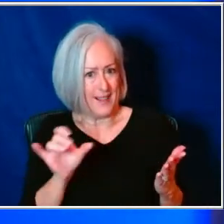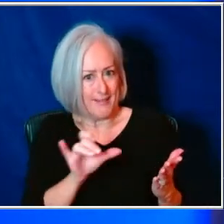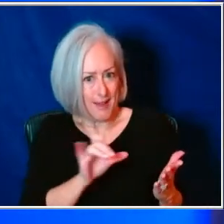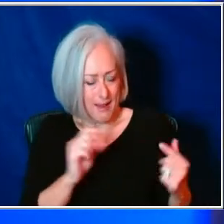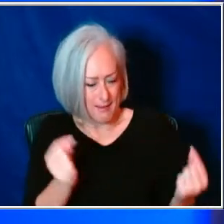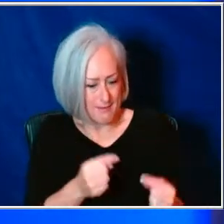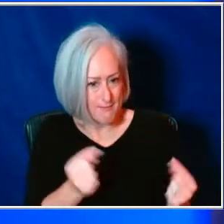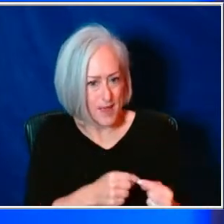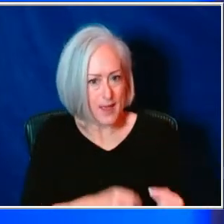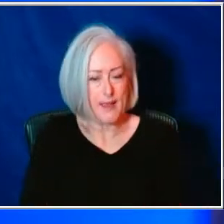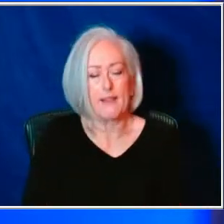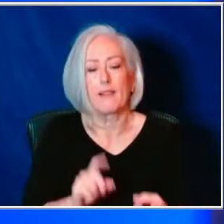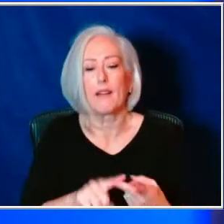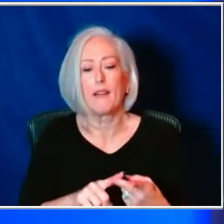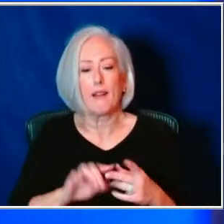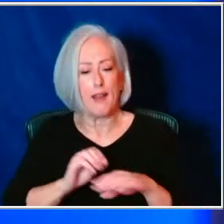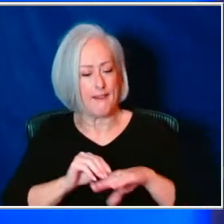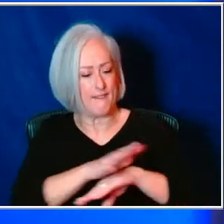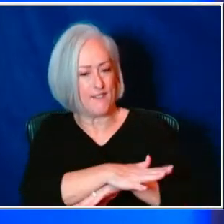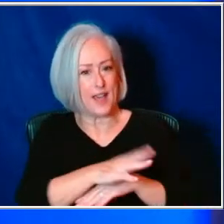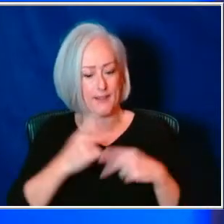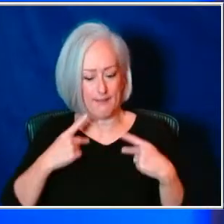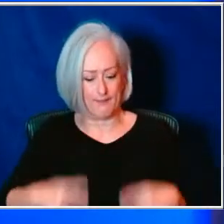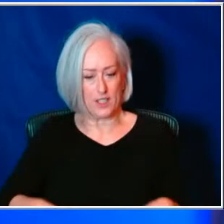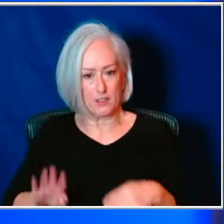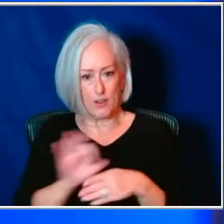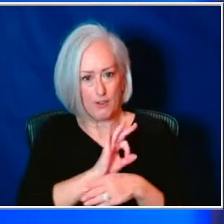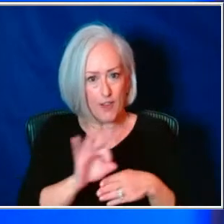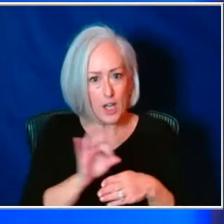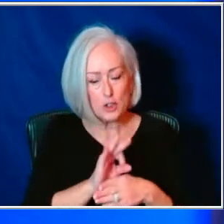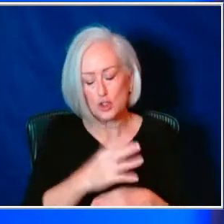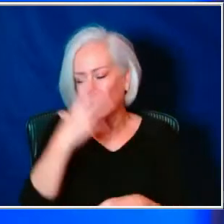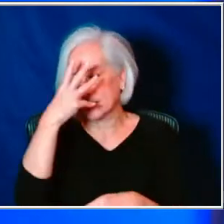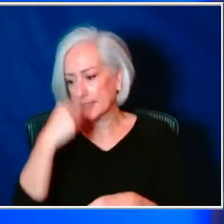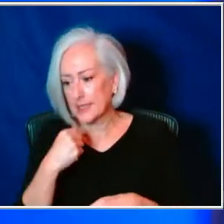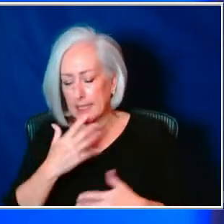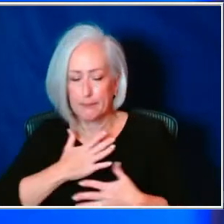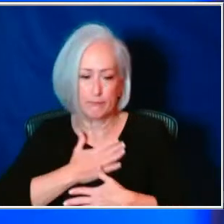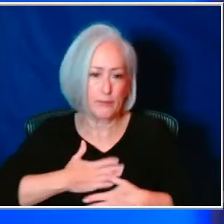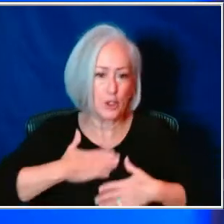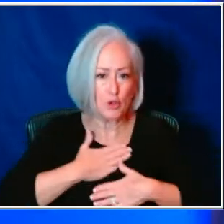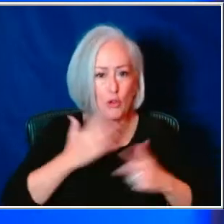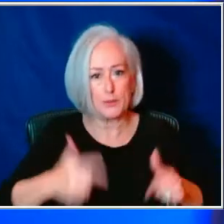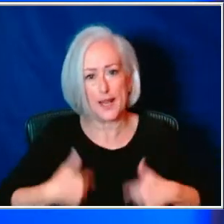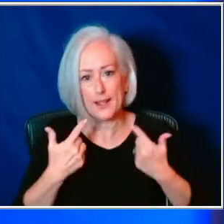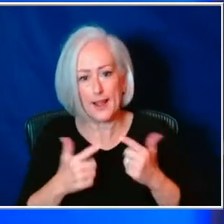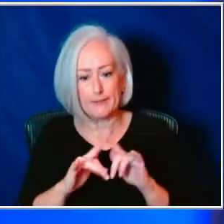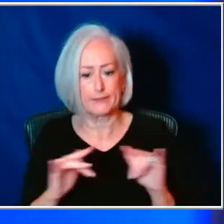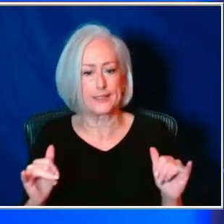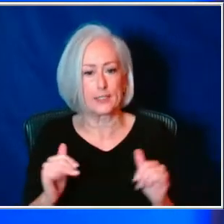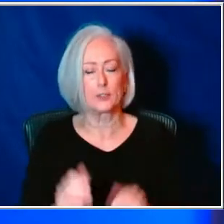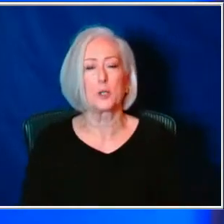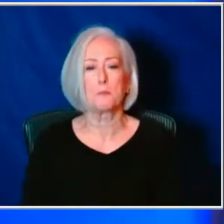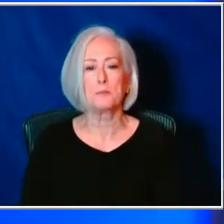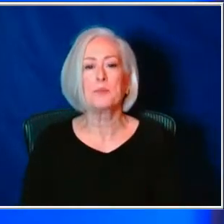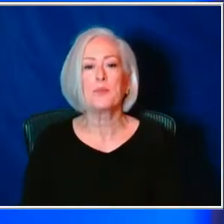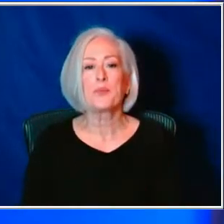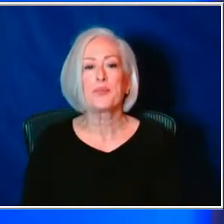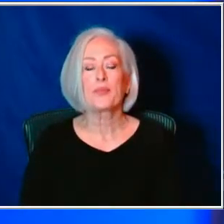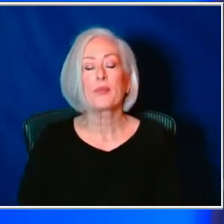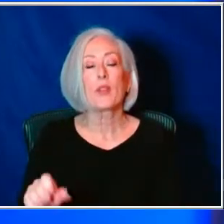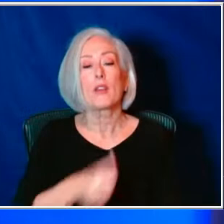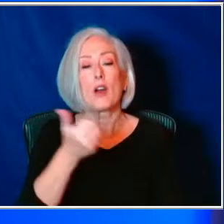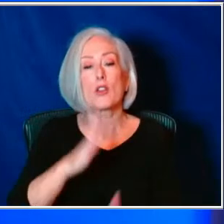function, their fatigue, their sleep, and their enjoyment with social activities. aside from that, we are going to utilize